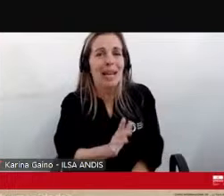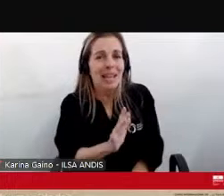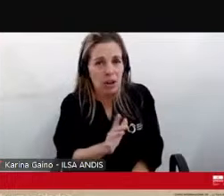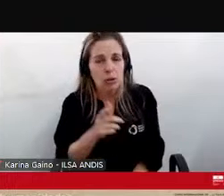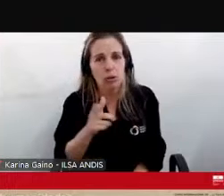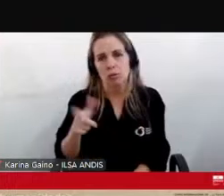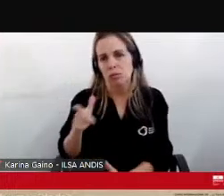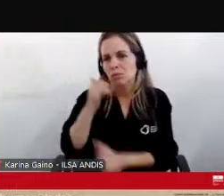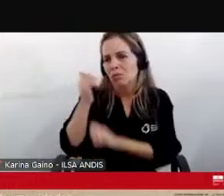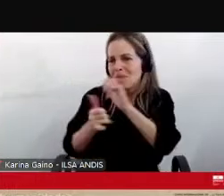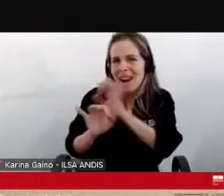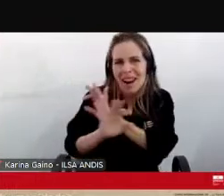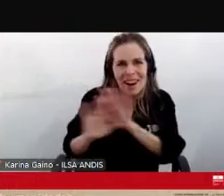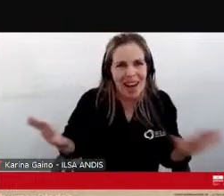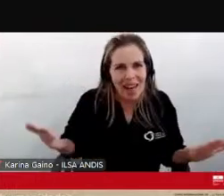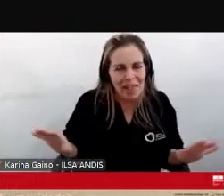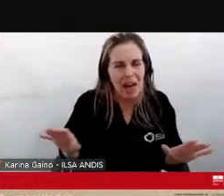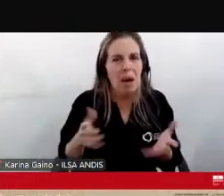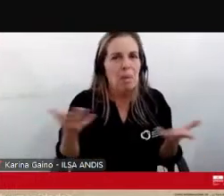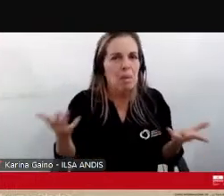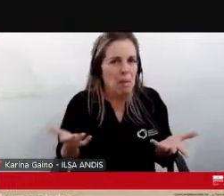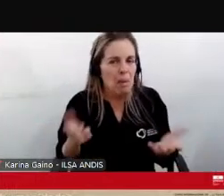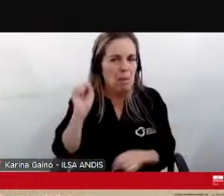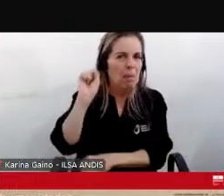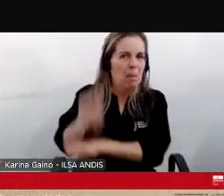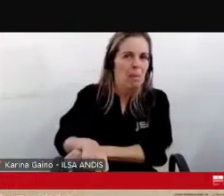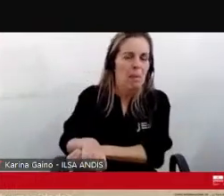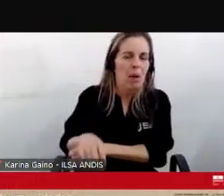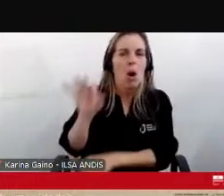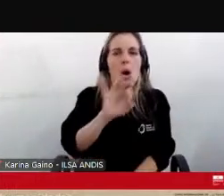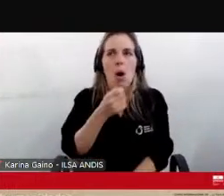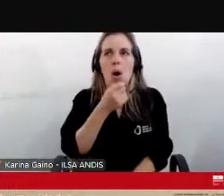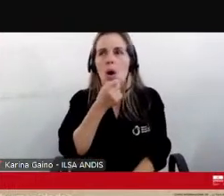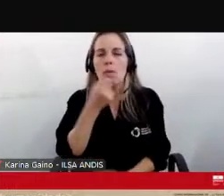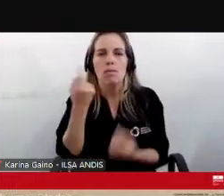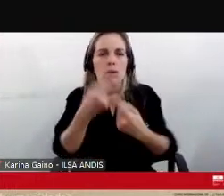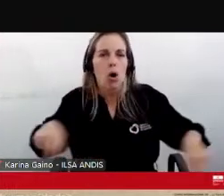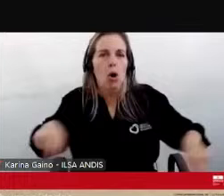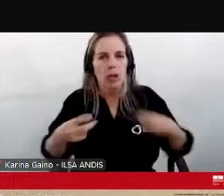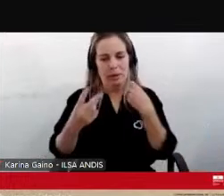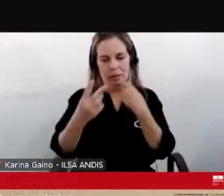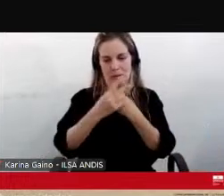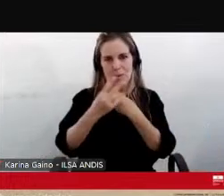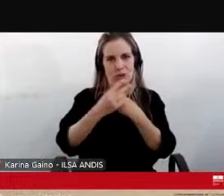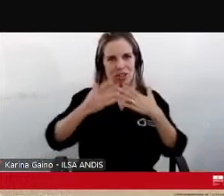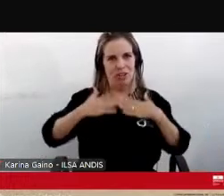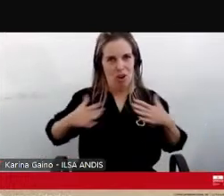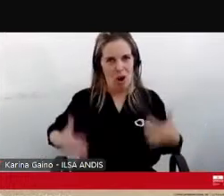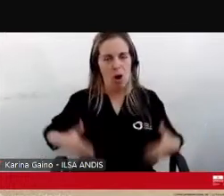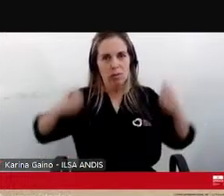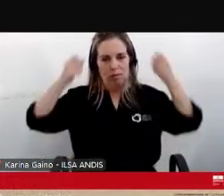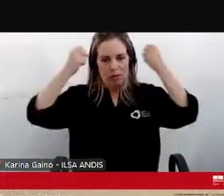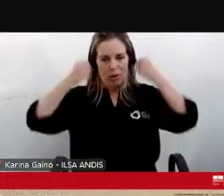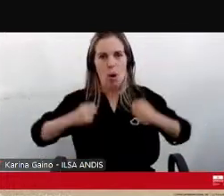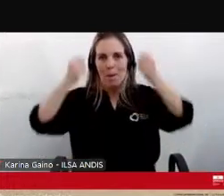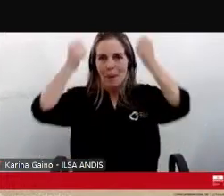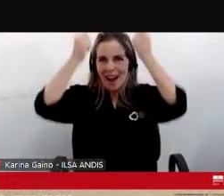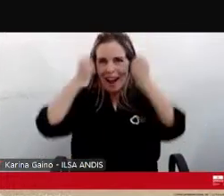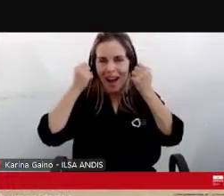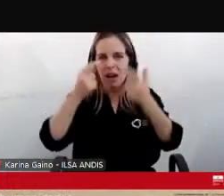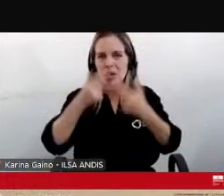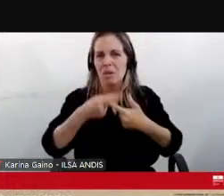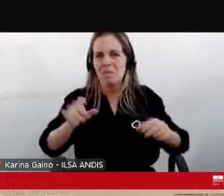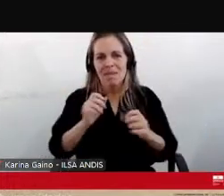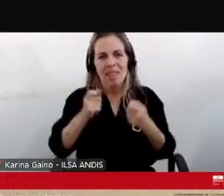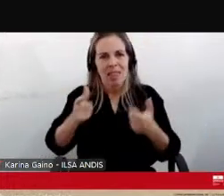protective equipment or training to protect them from these health and safety risks. We also see work with very low or no wages